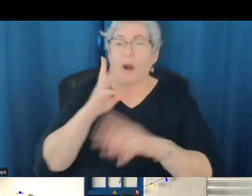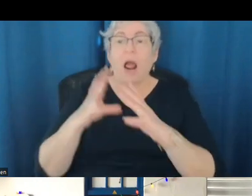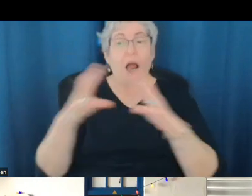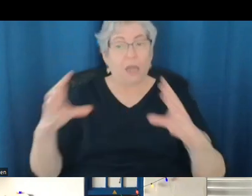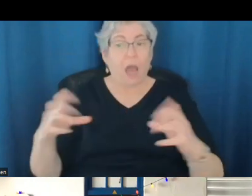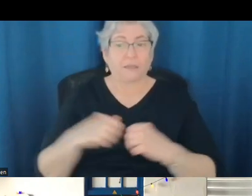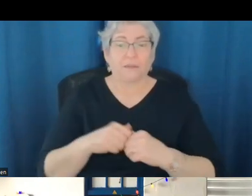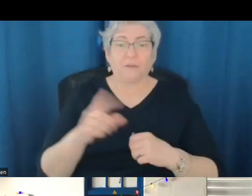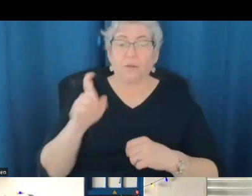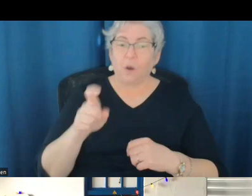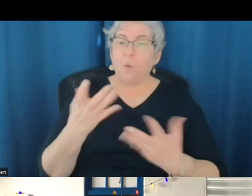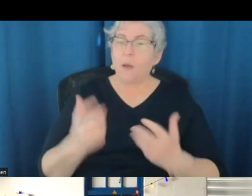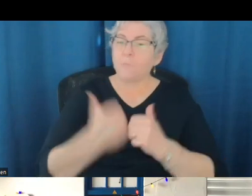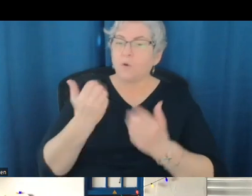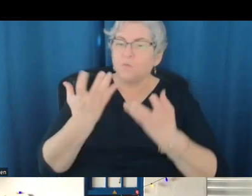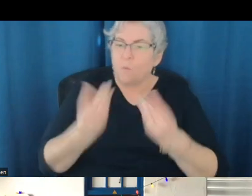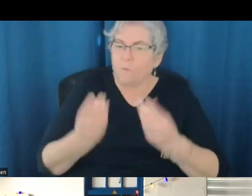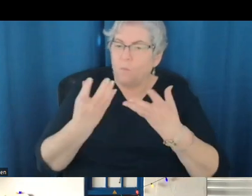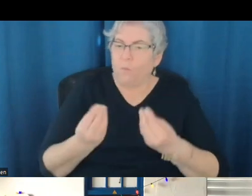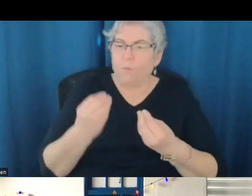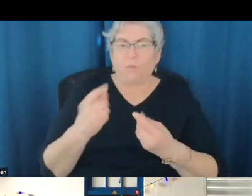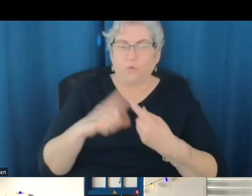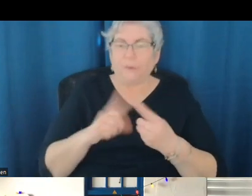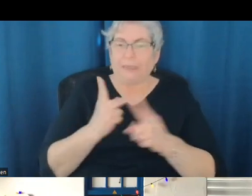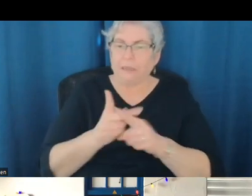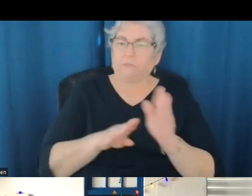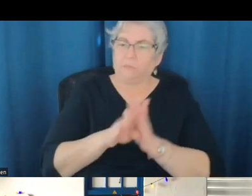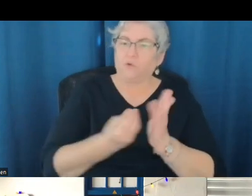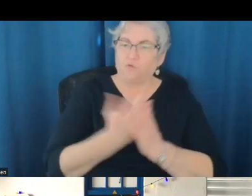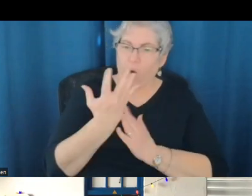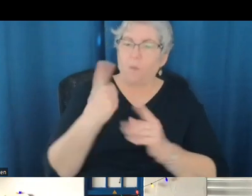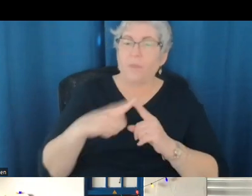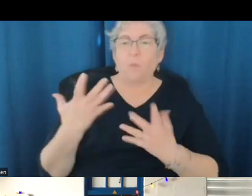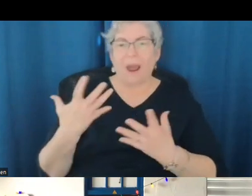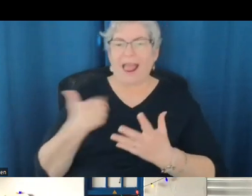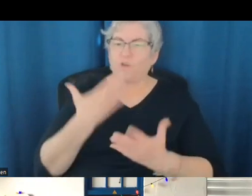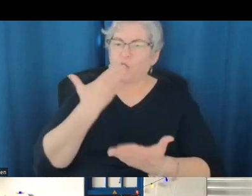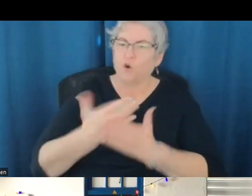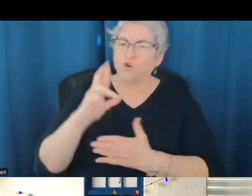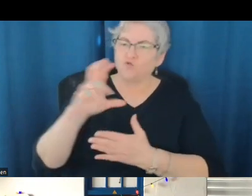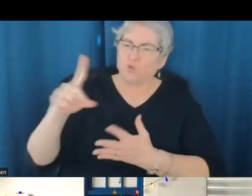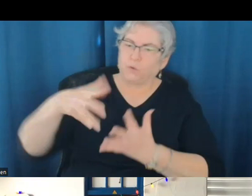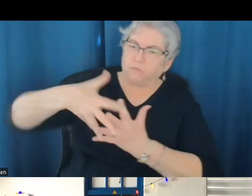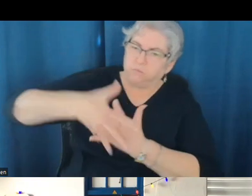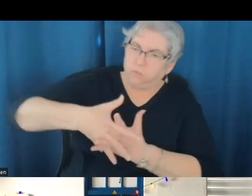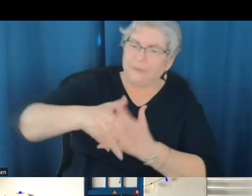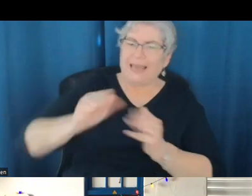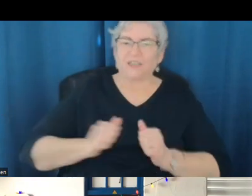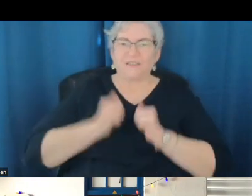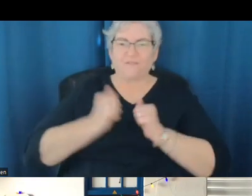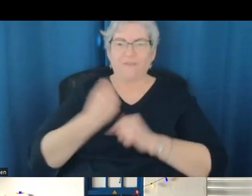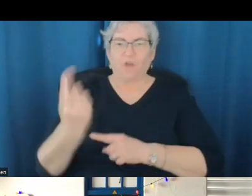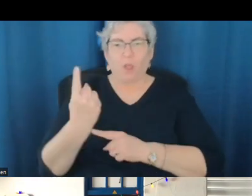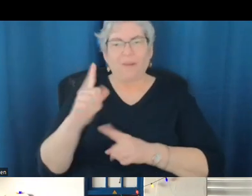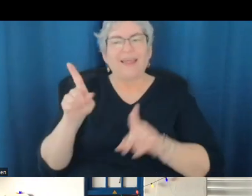plants to have the moisture they need to thrive, but you also want them to develop deep roots so they can survive on their own as they do in the